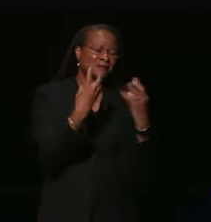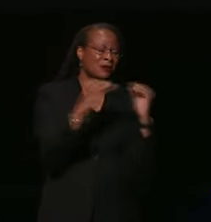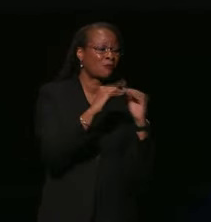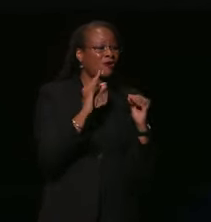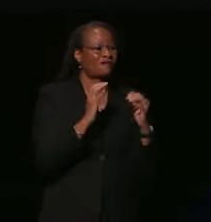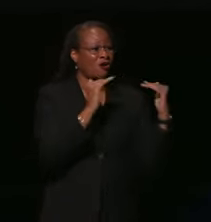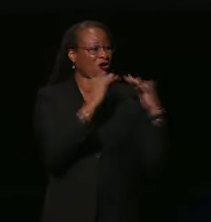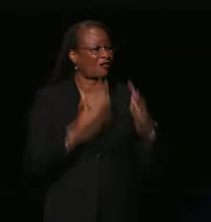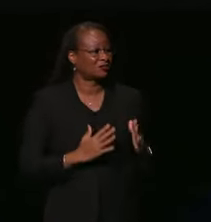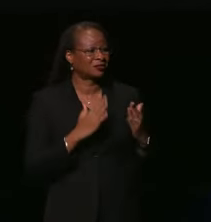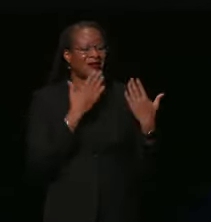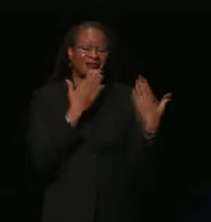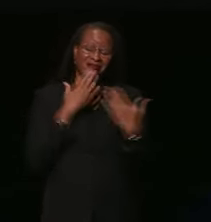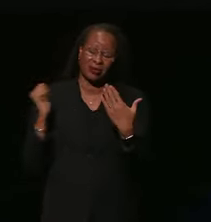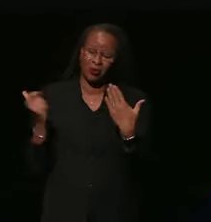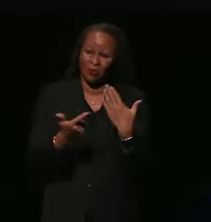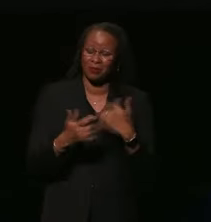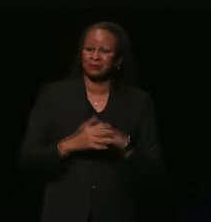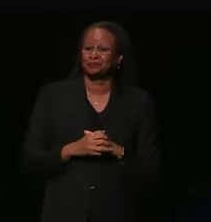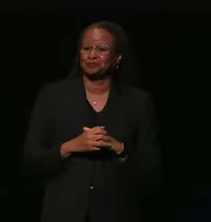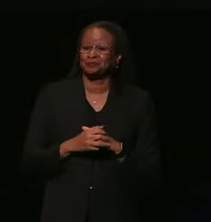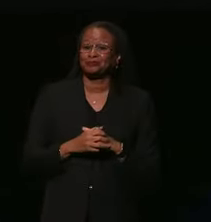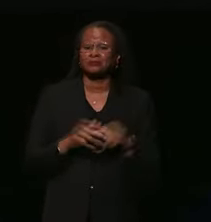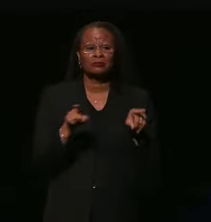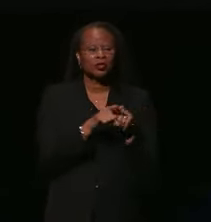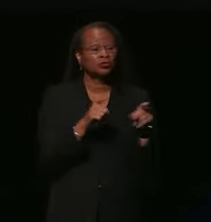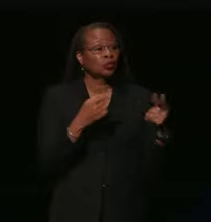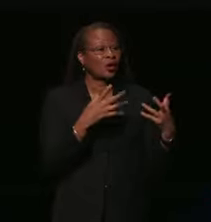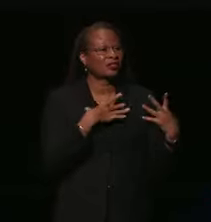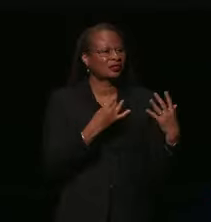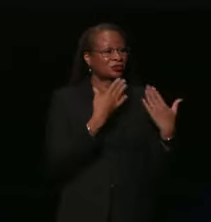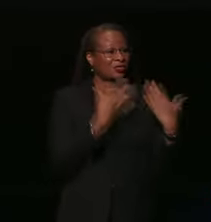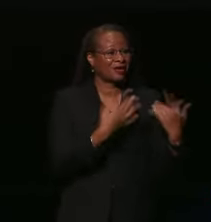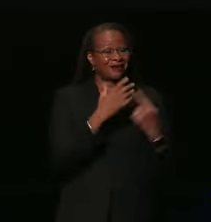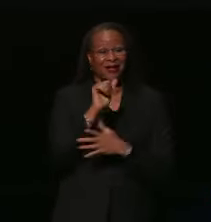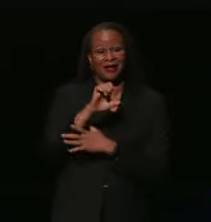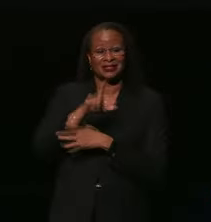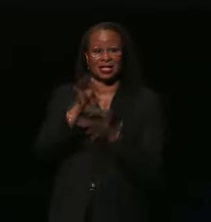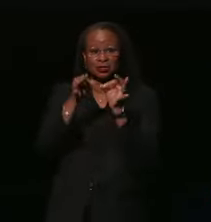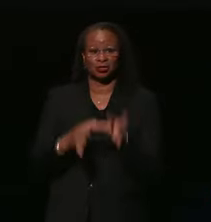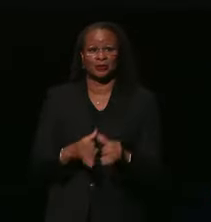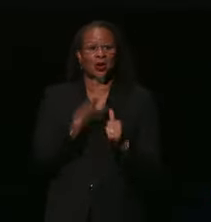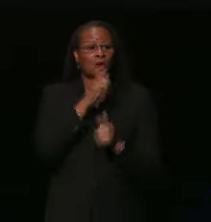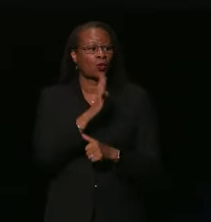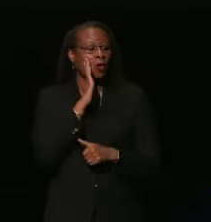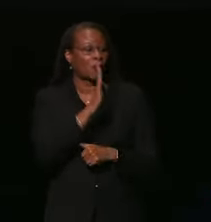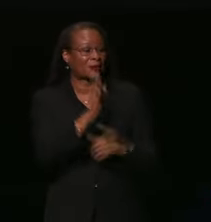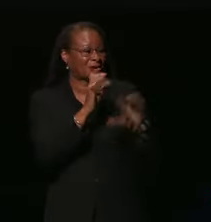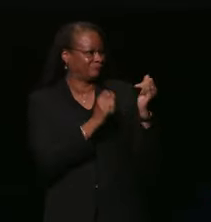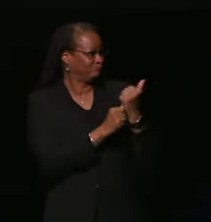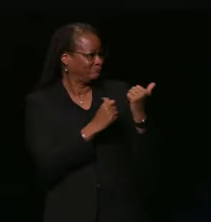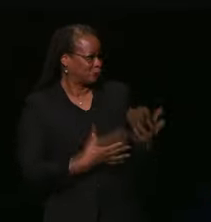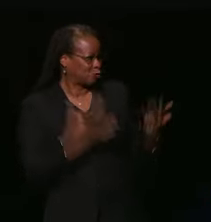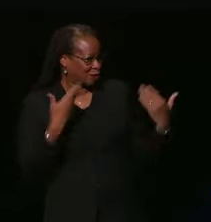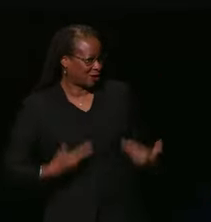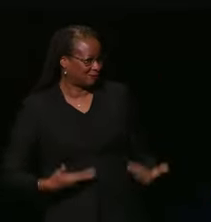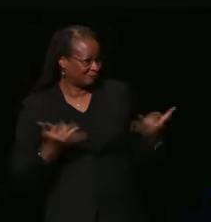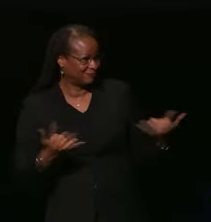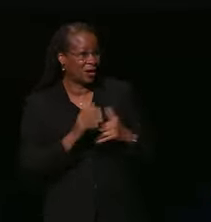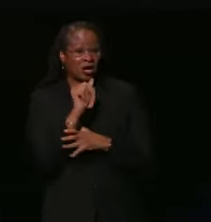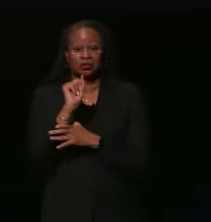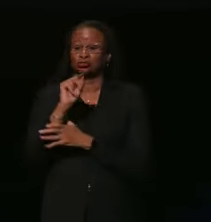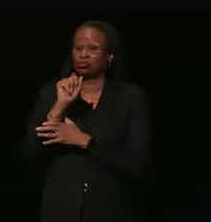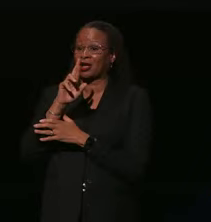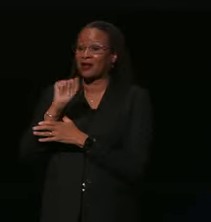our colleagues. I thank you all. I would also like to thank our ASL interpreters who will be assisting us today. Their names